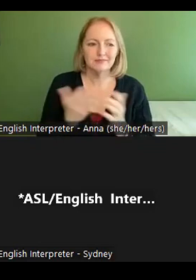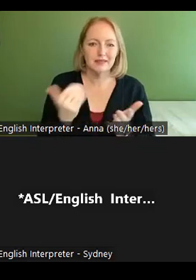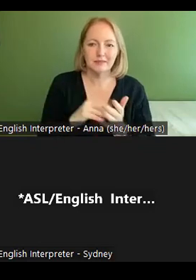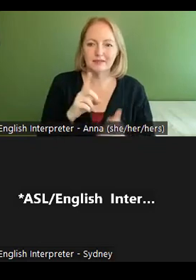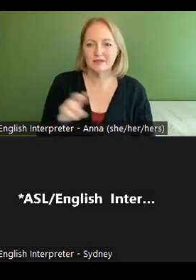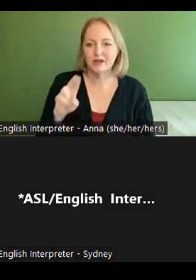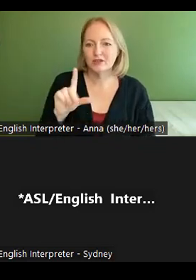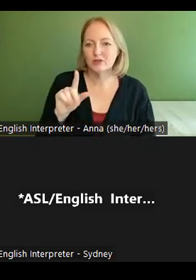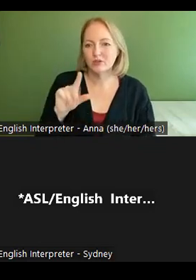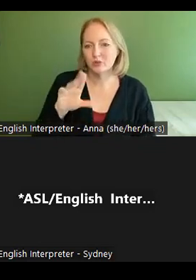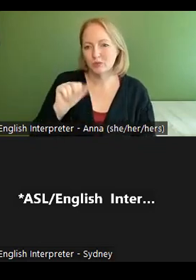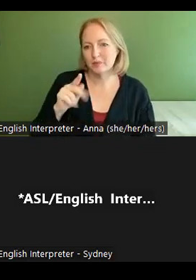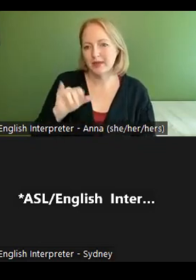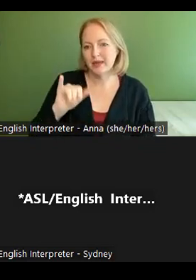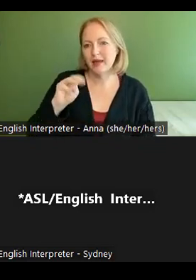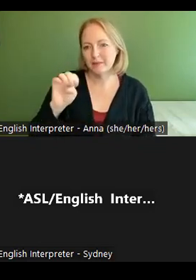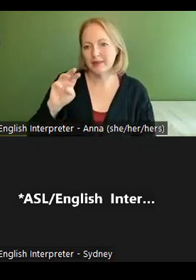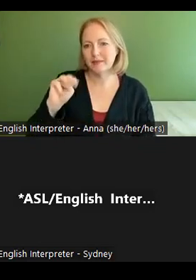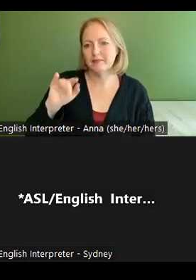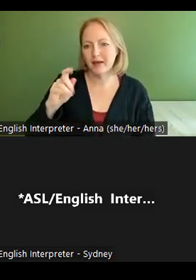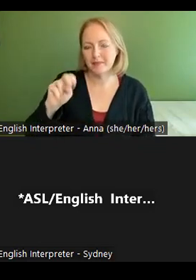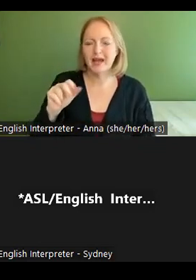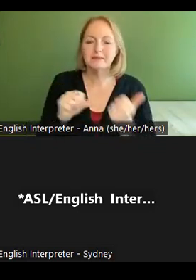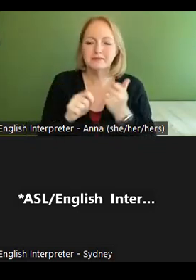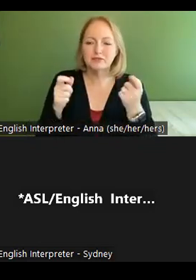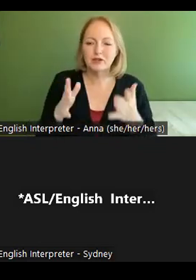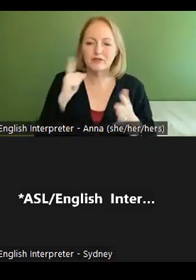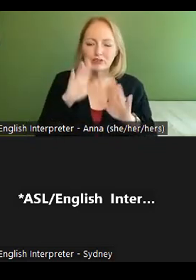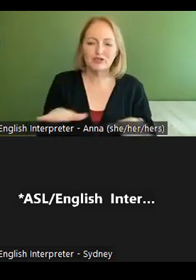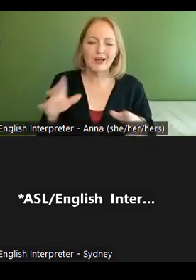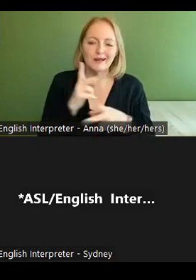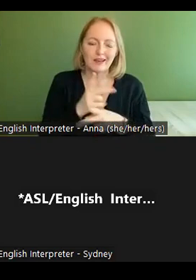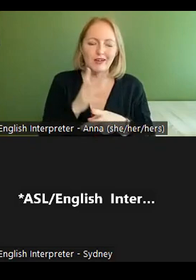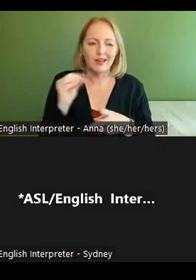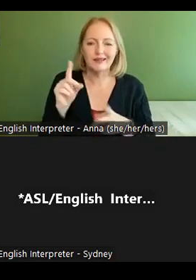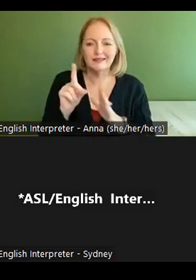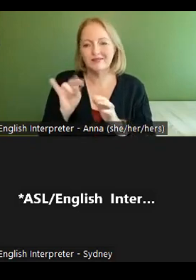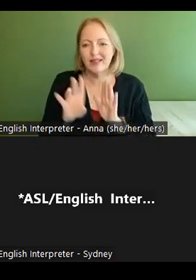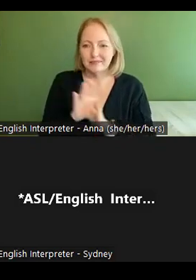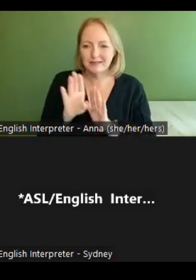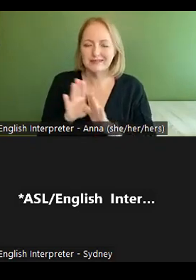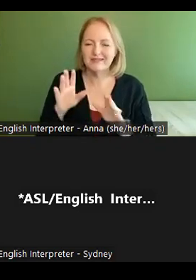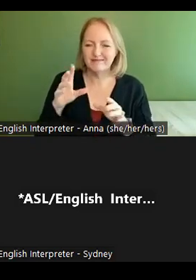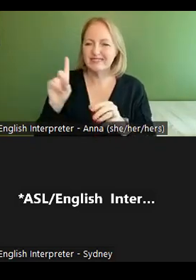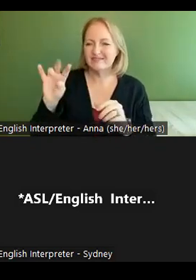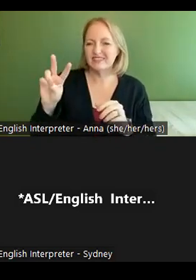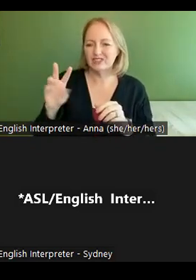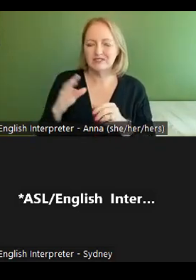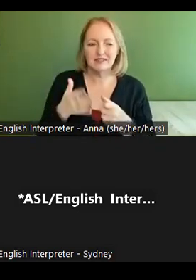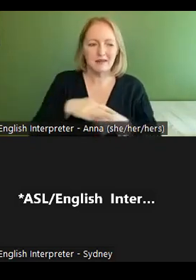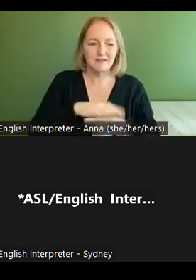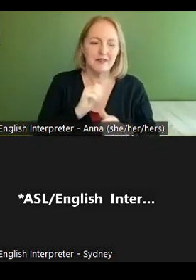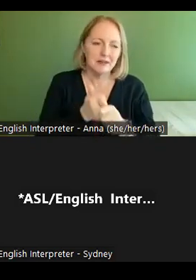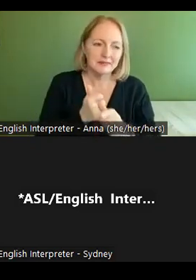Jaime Milam, and I'm the Deputy Director for the Child Care and Development Division. This webinar covers